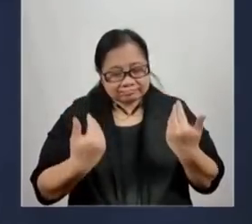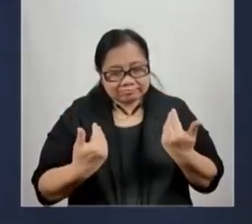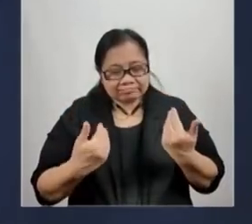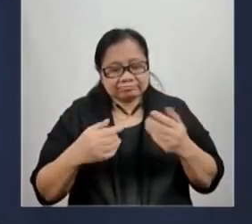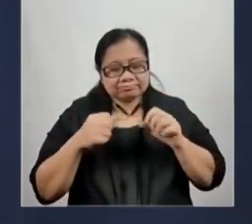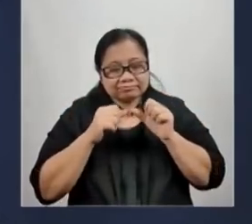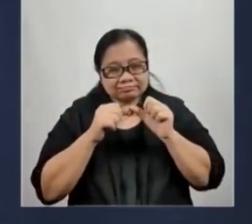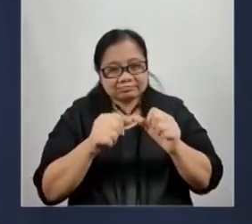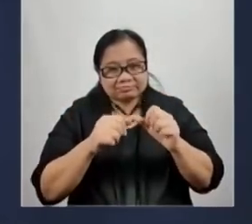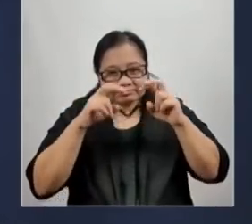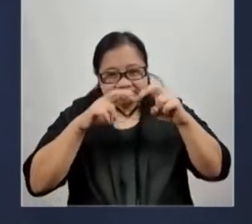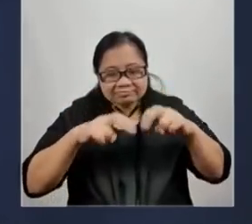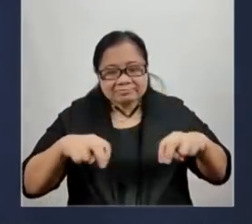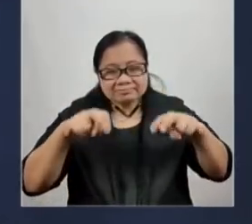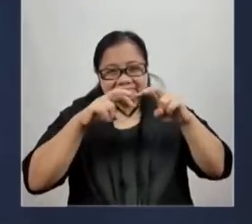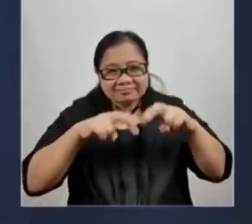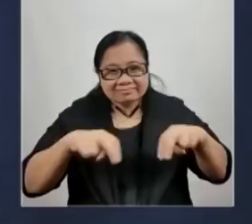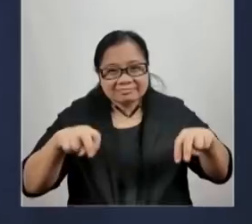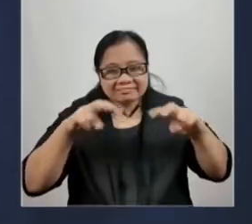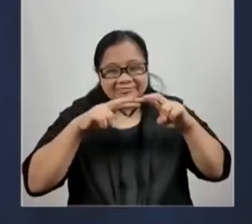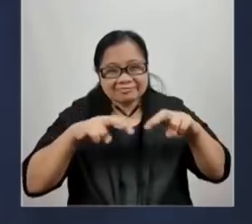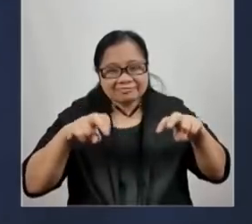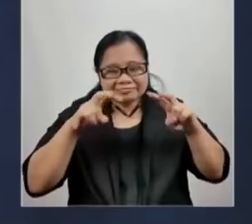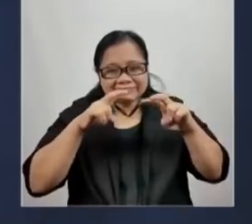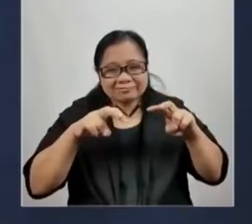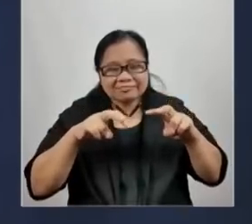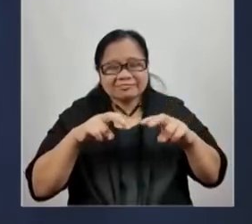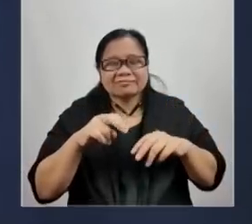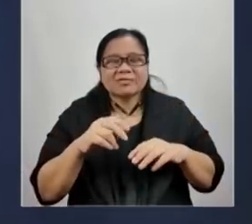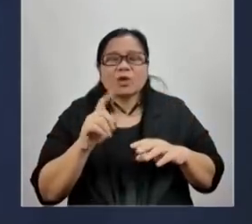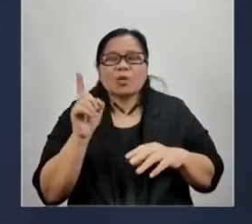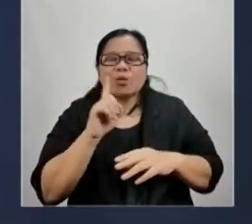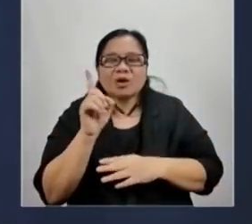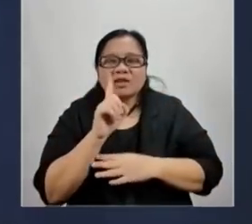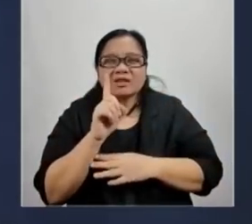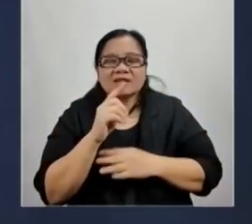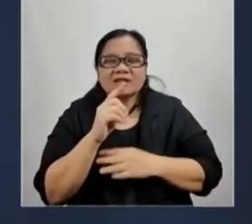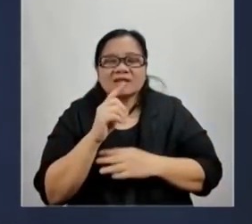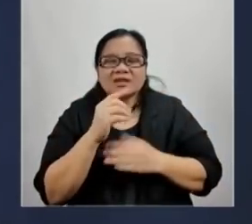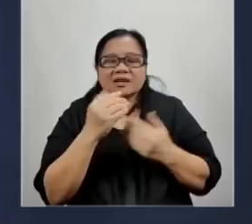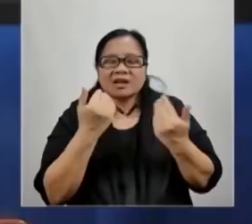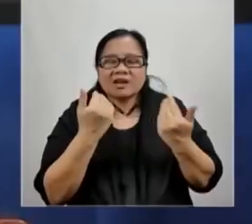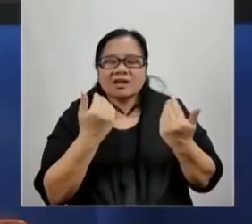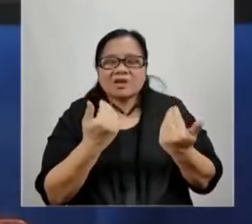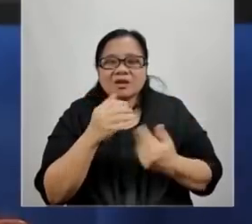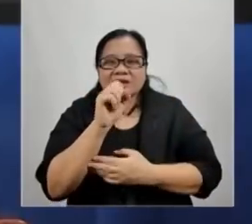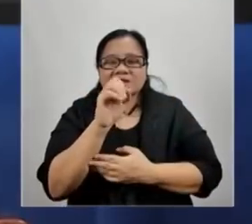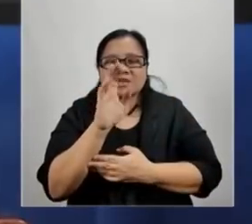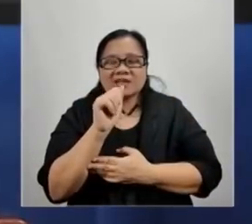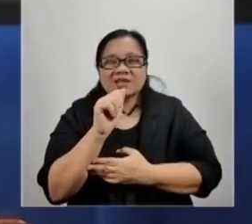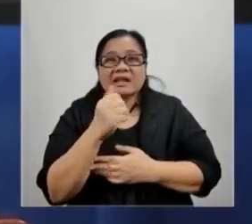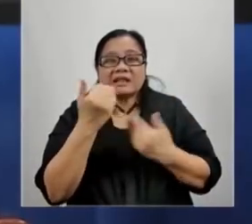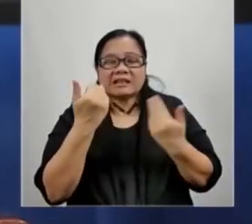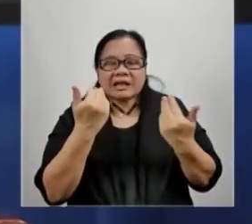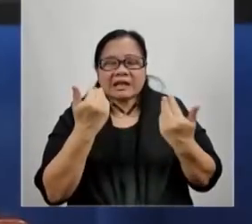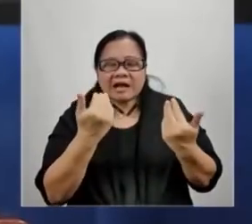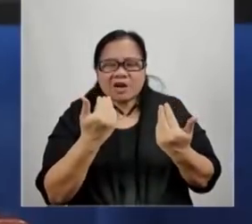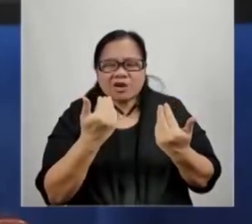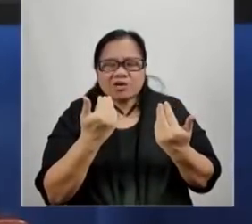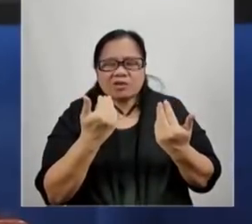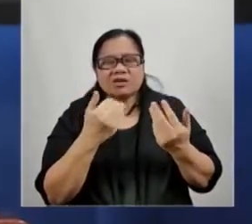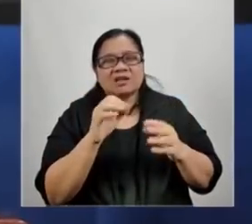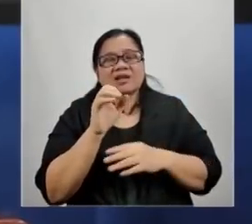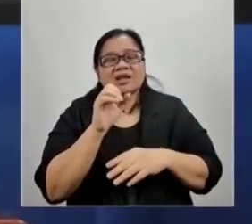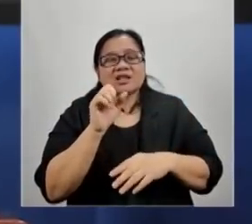ng Sugar Regulatory Board or Commission? They are under investigation. Pero are they